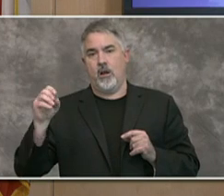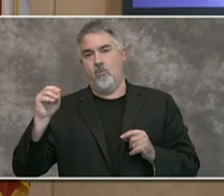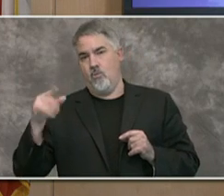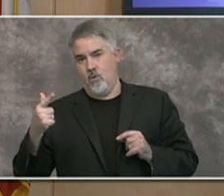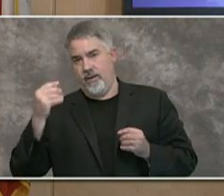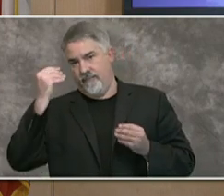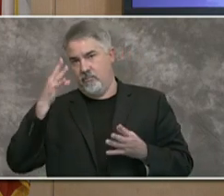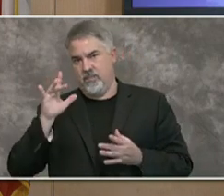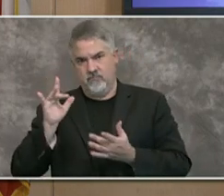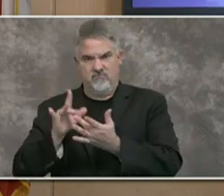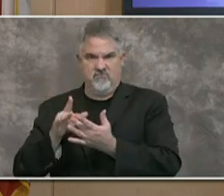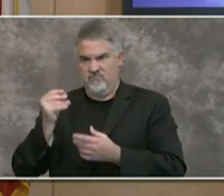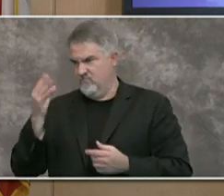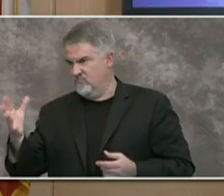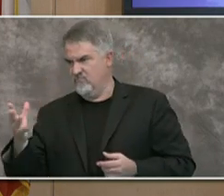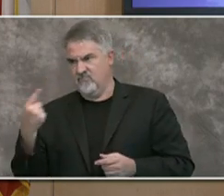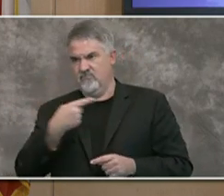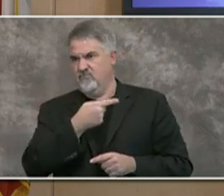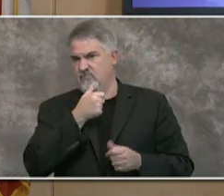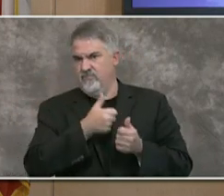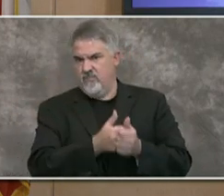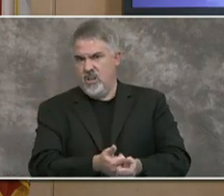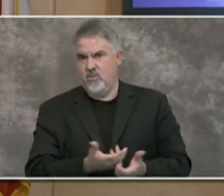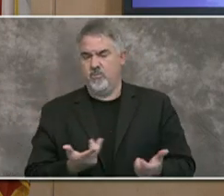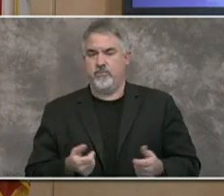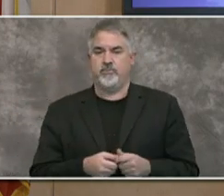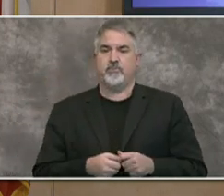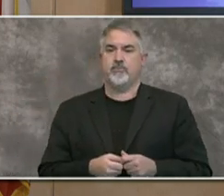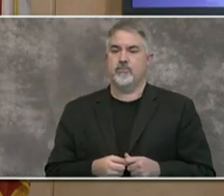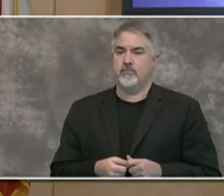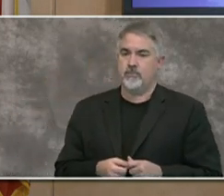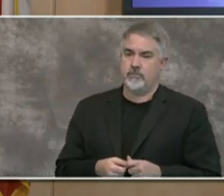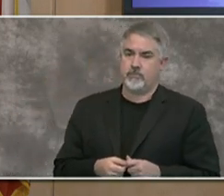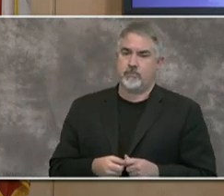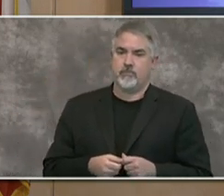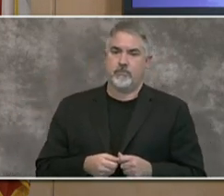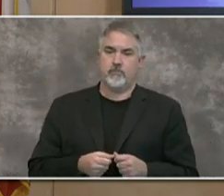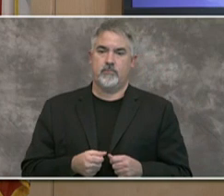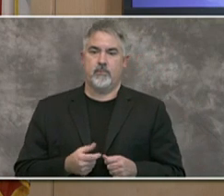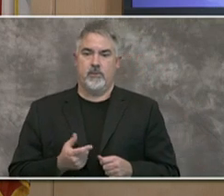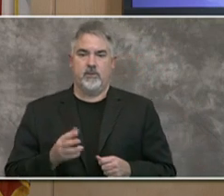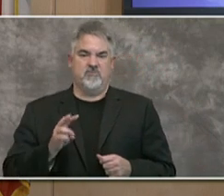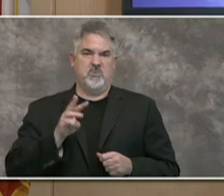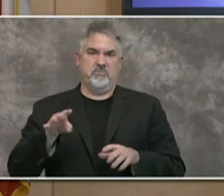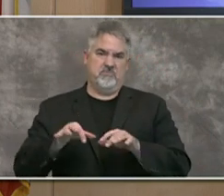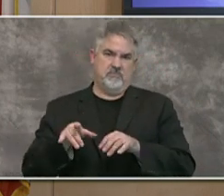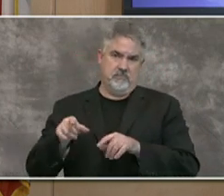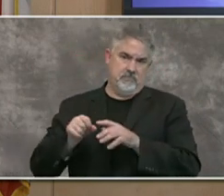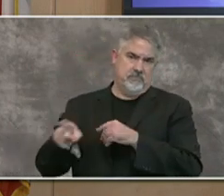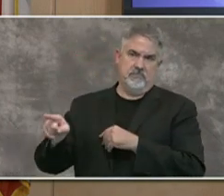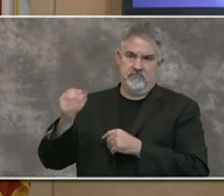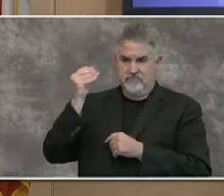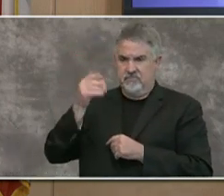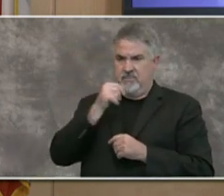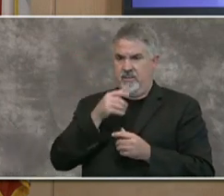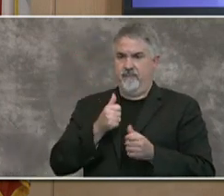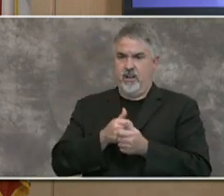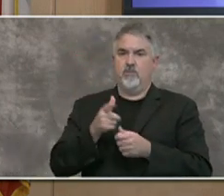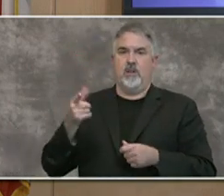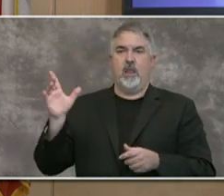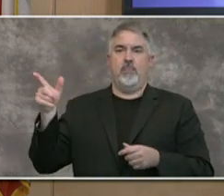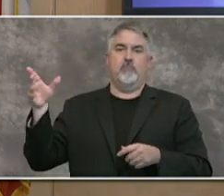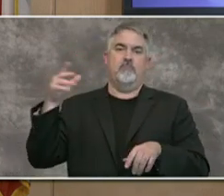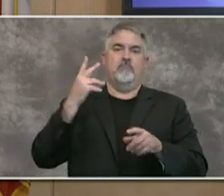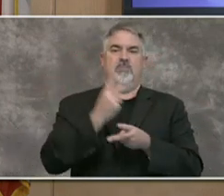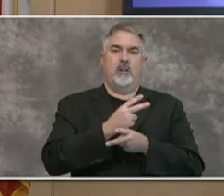to either contact the non-emergency line in your jurisdiction or just submit it via the website, and it will be routed to that law enforcement